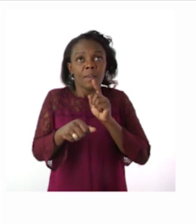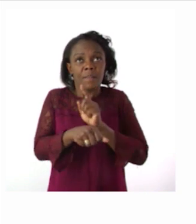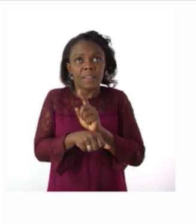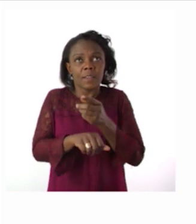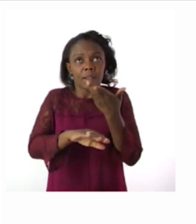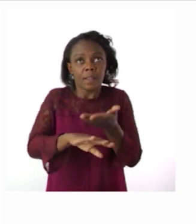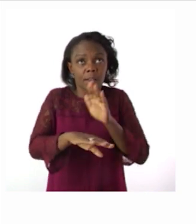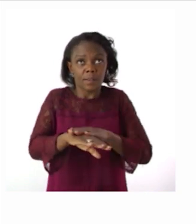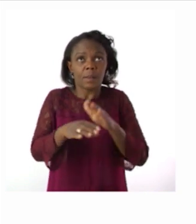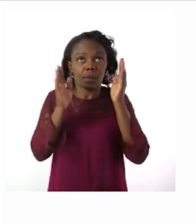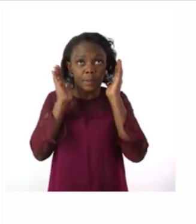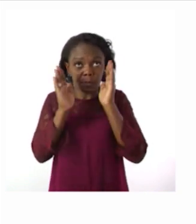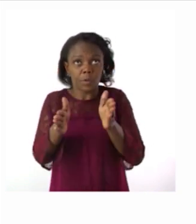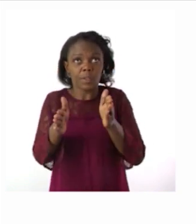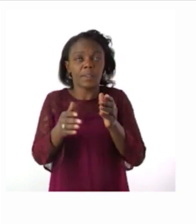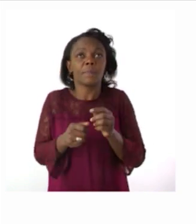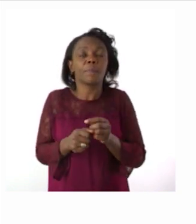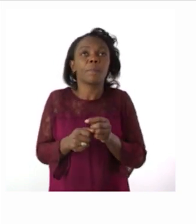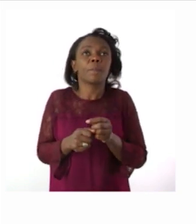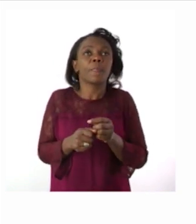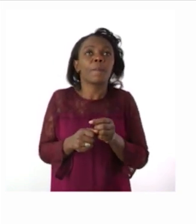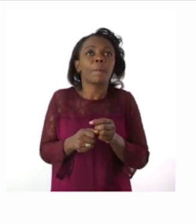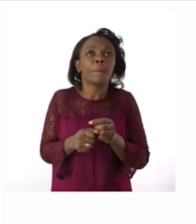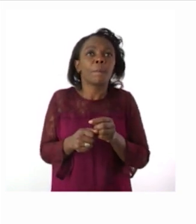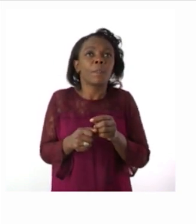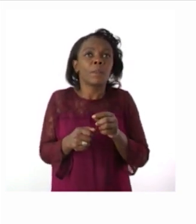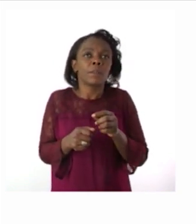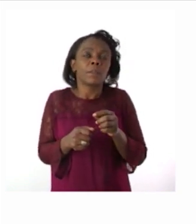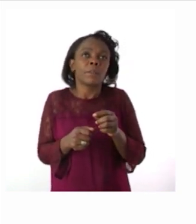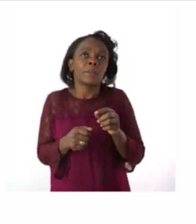this time they are just a bit challenging just for your level, but I know you can do it.